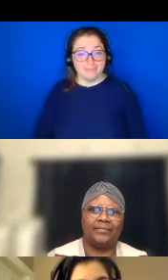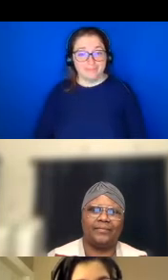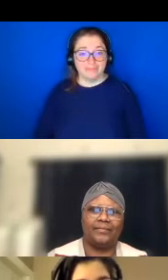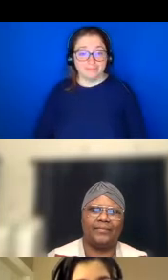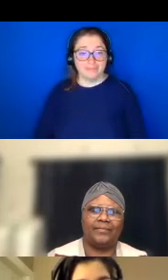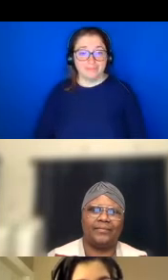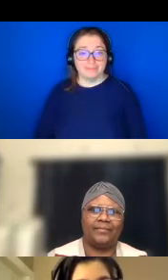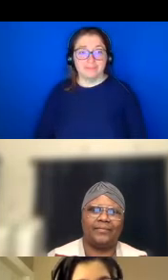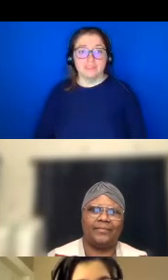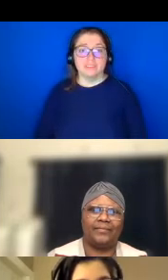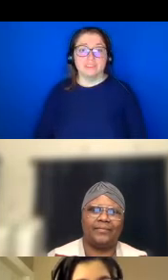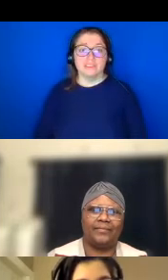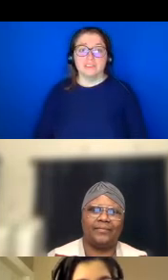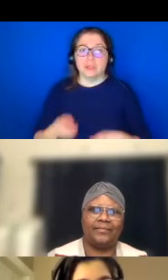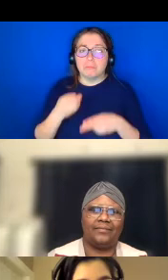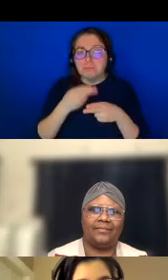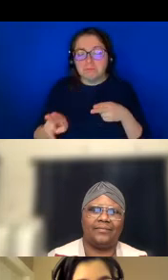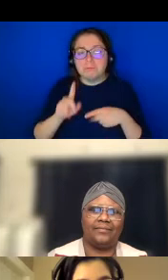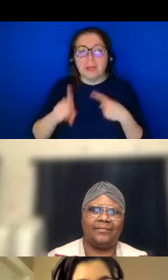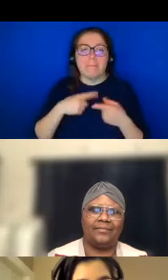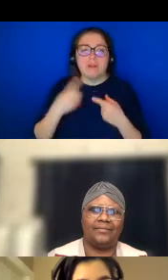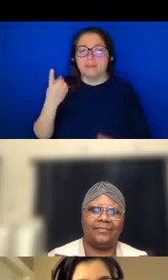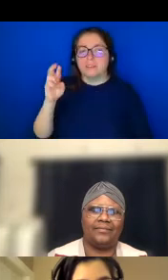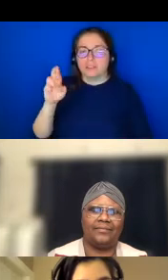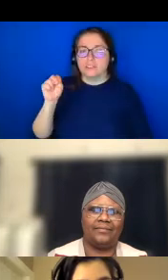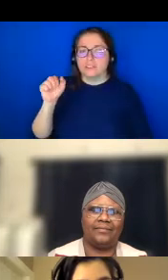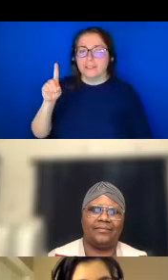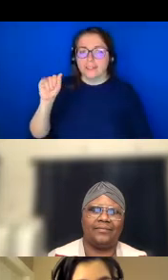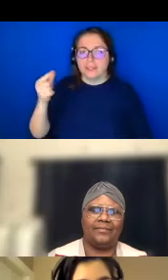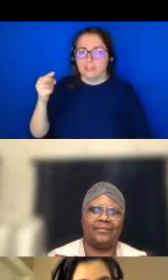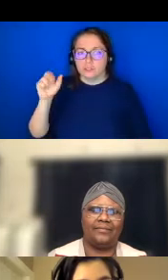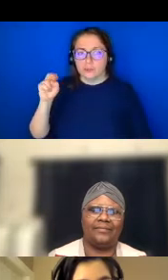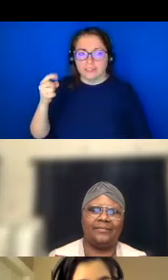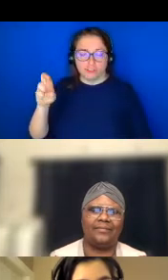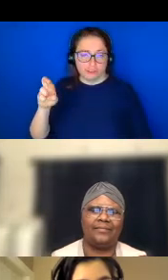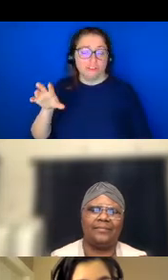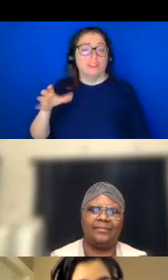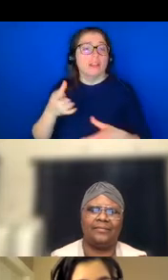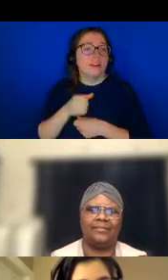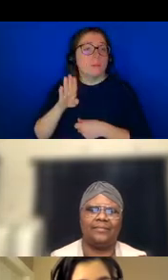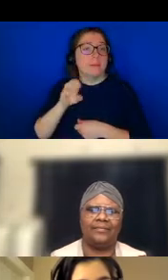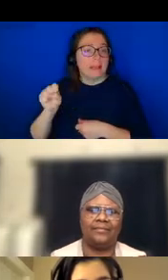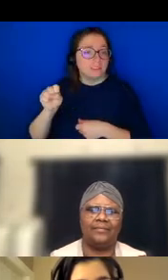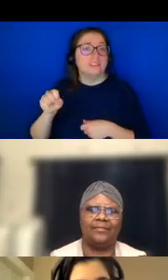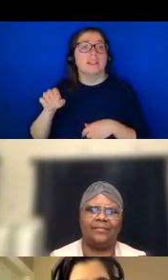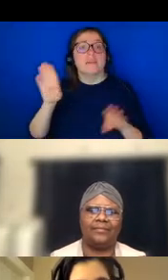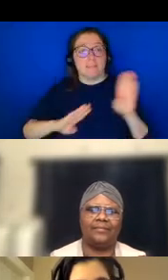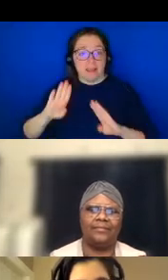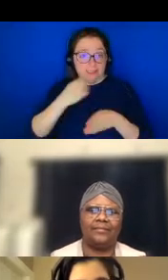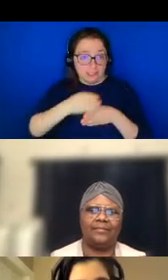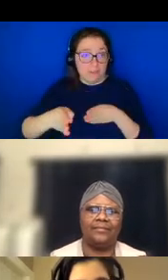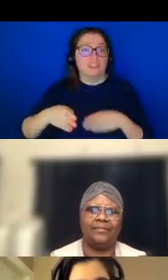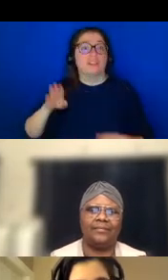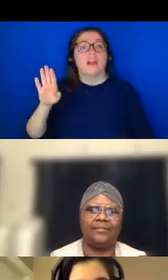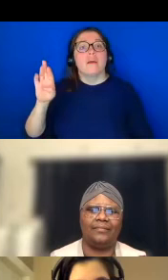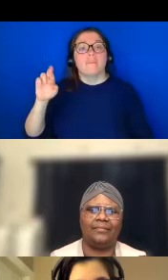So a little bit about Dr. Nadia Granger. She got her BS in biology at Brooklyn College, got her PhD in